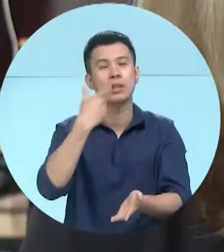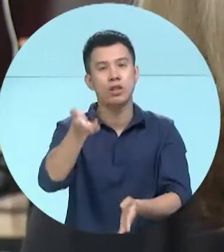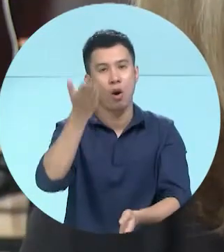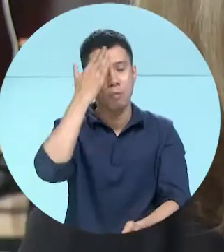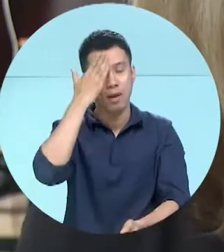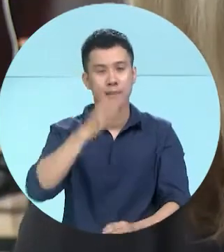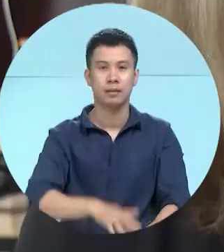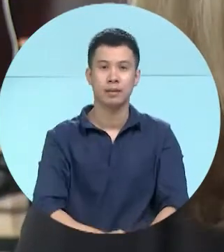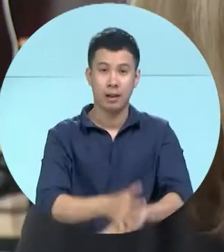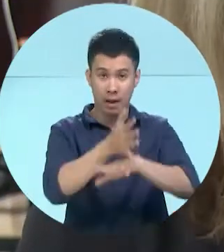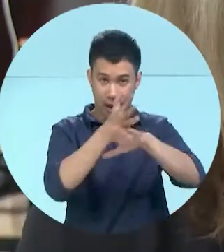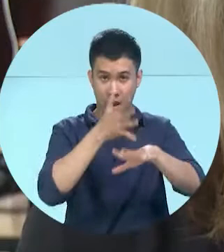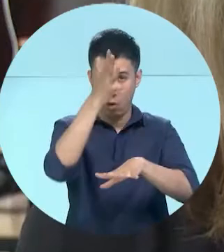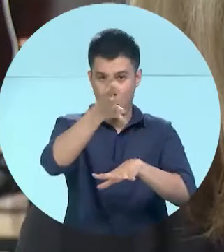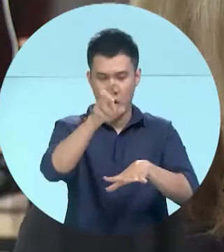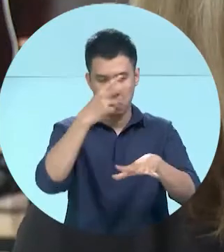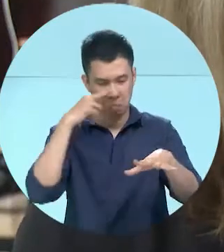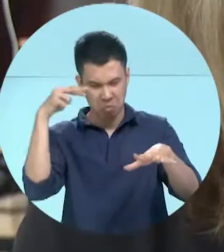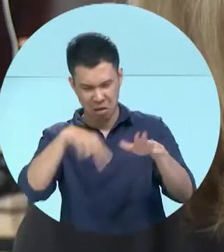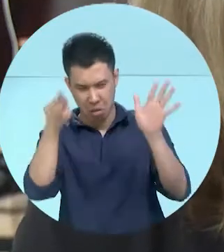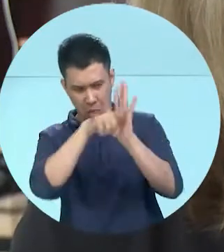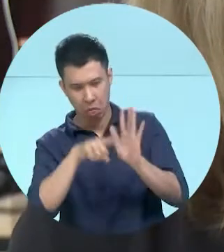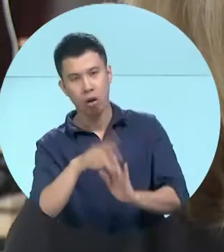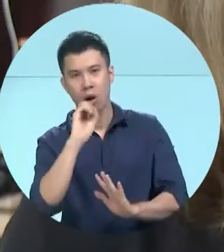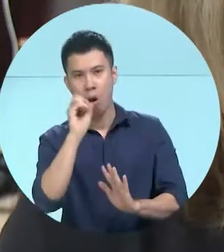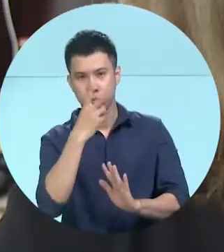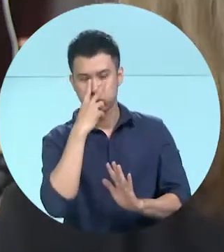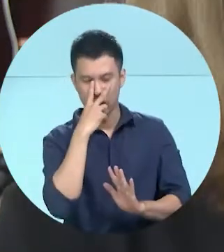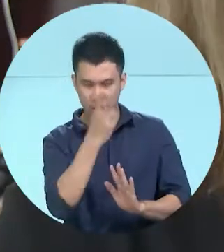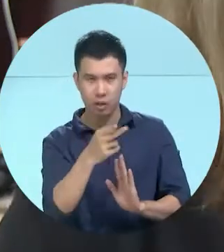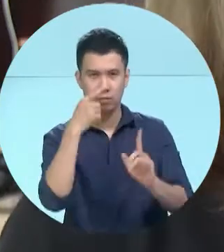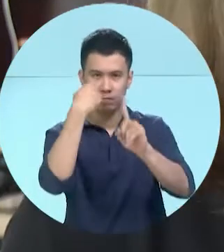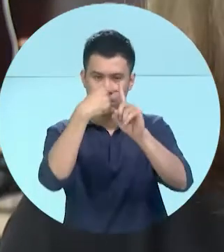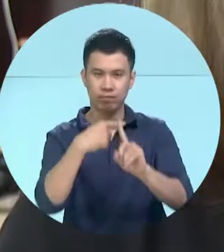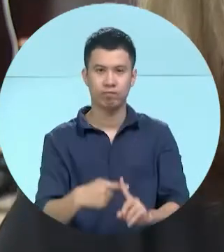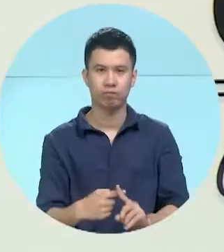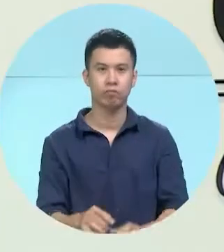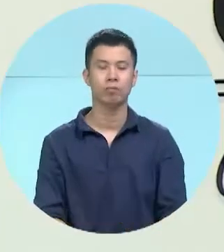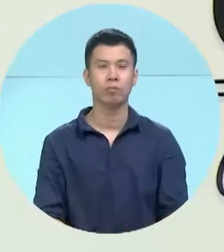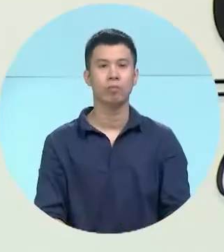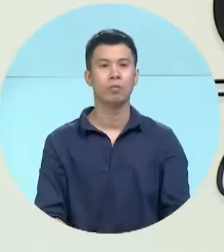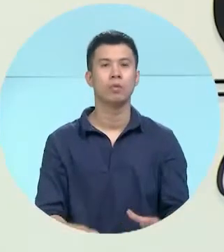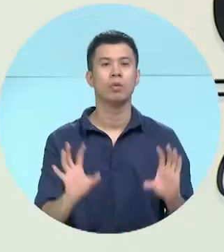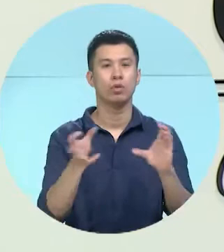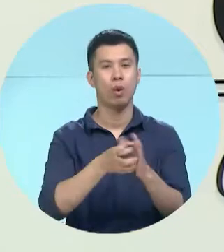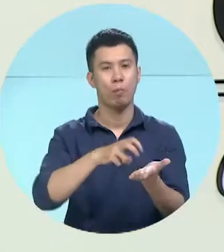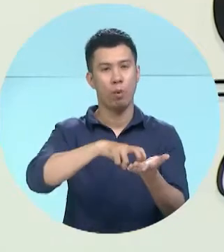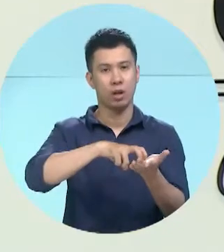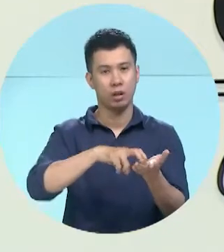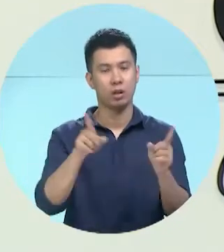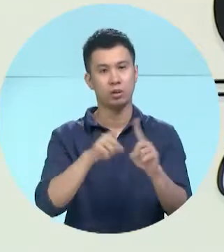the understanding of the abilities instead of focusing on the disability. So we want to highlight